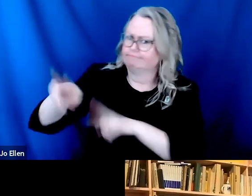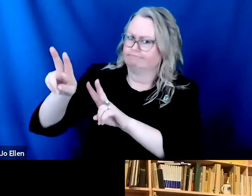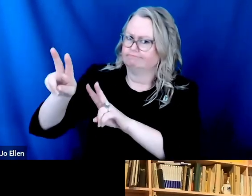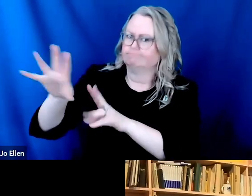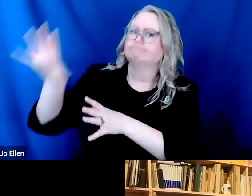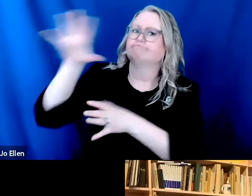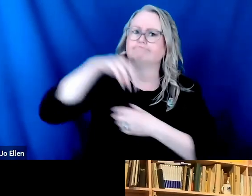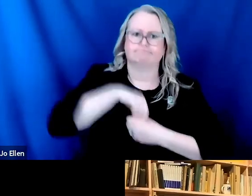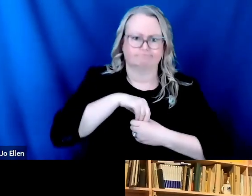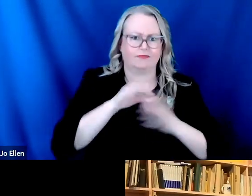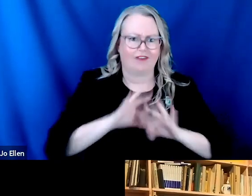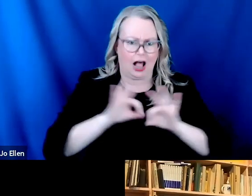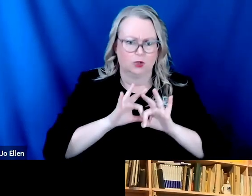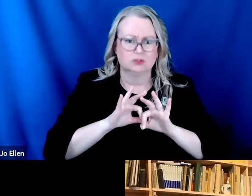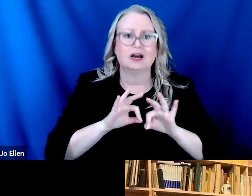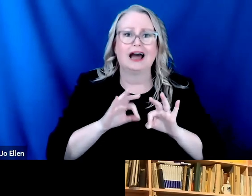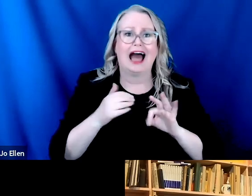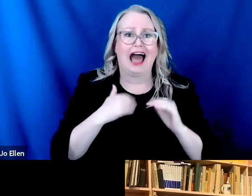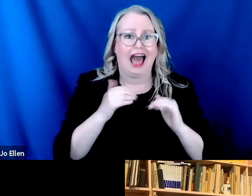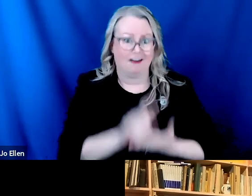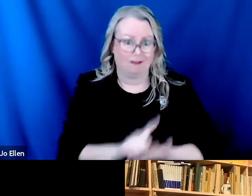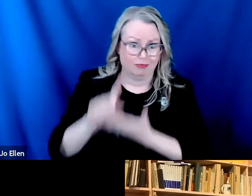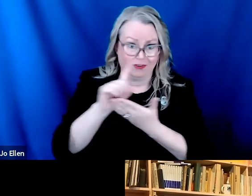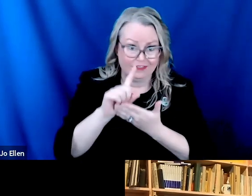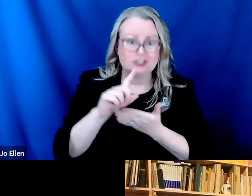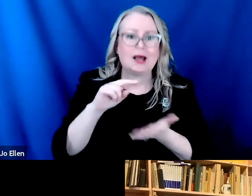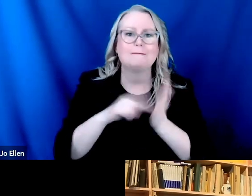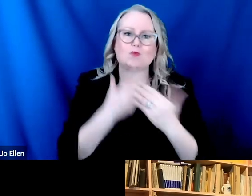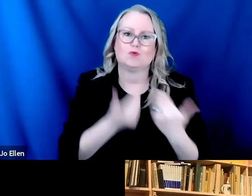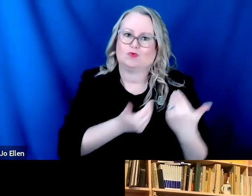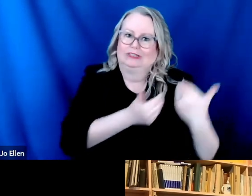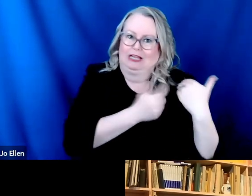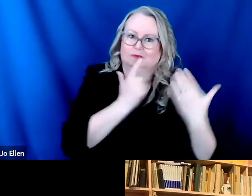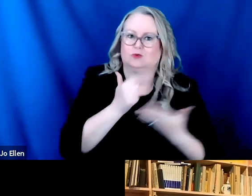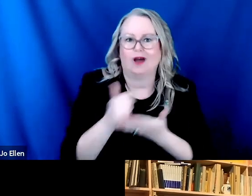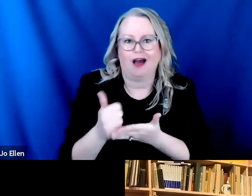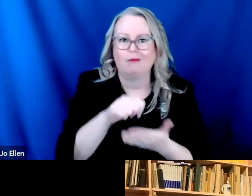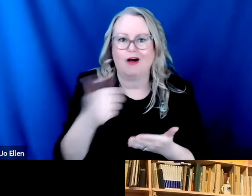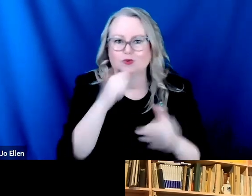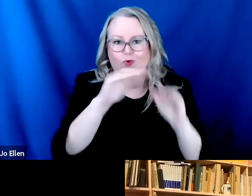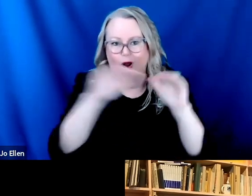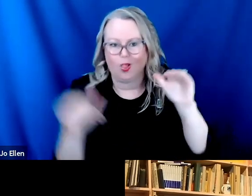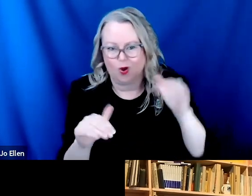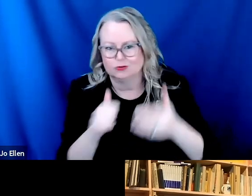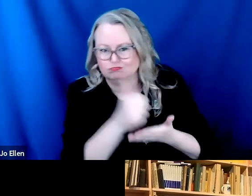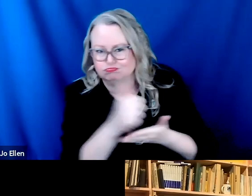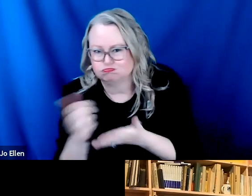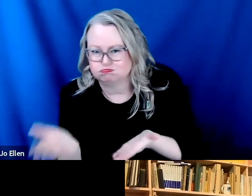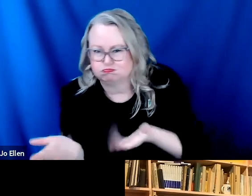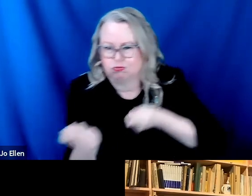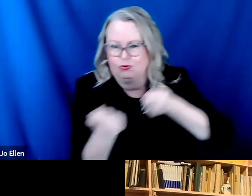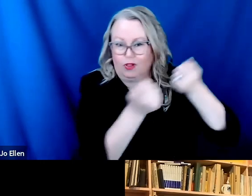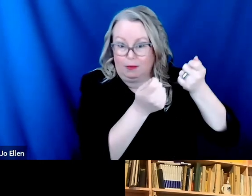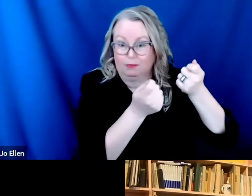quote, that people who are privileged have responsibilities for helping less privileged people. You also